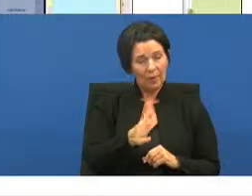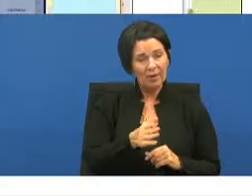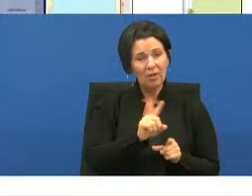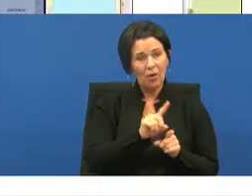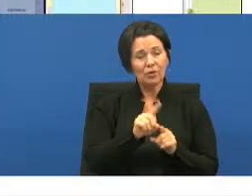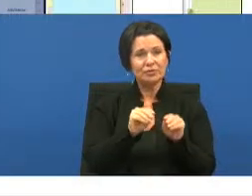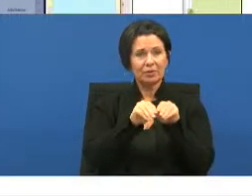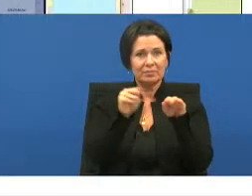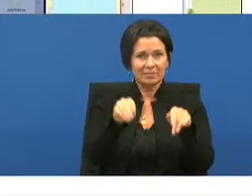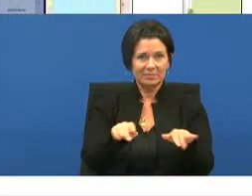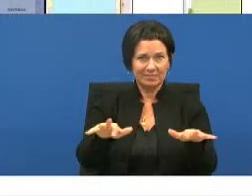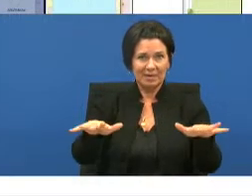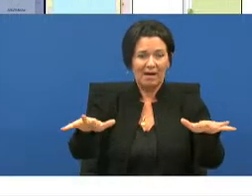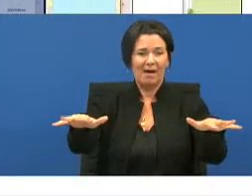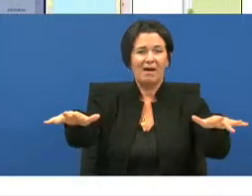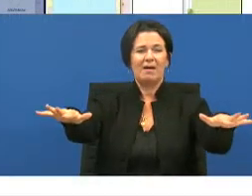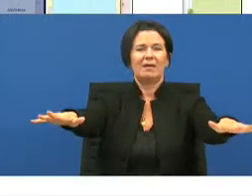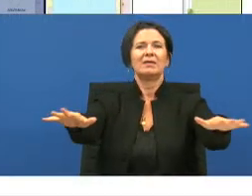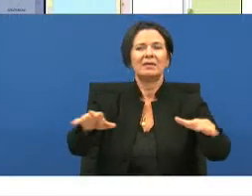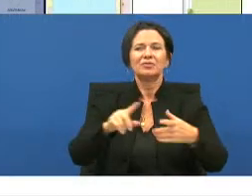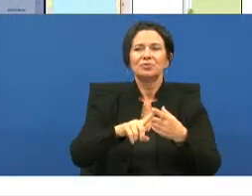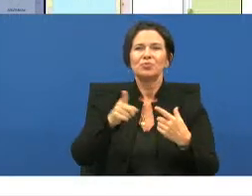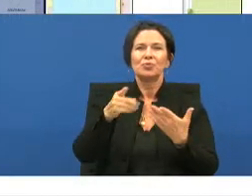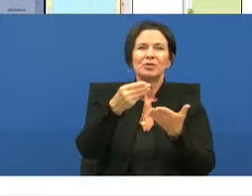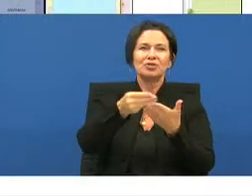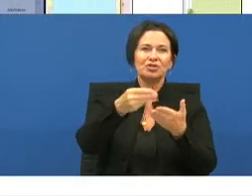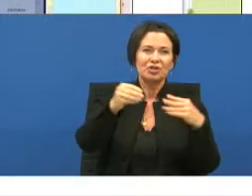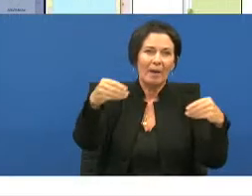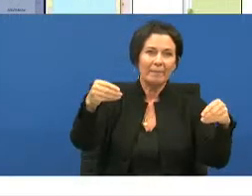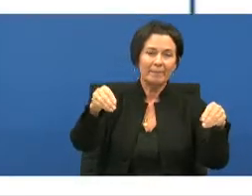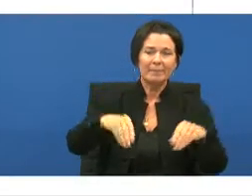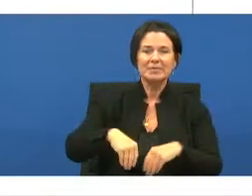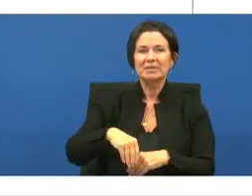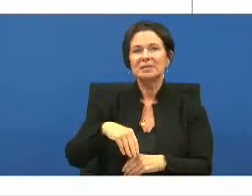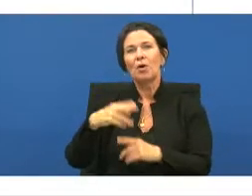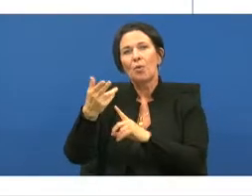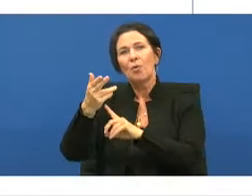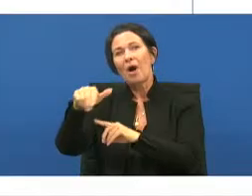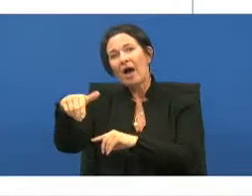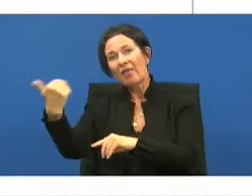restaurants and retailers and shops and other entertainment. Slide 4.